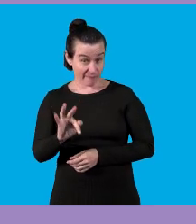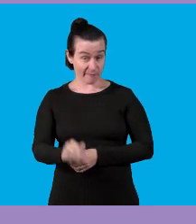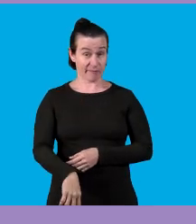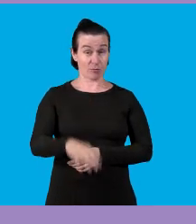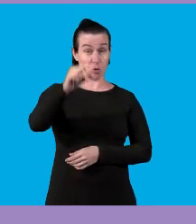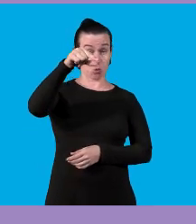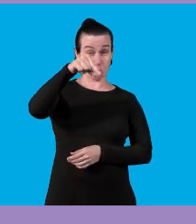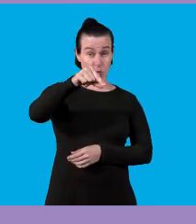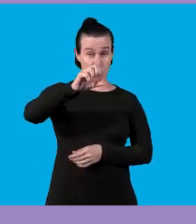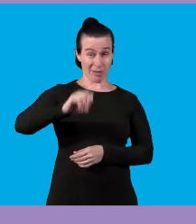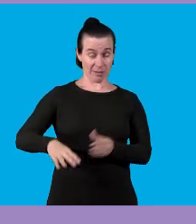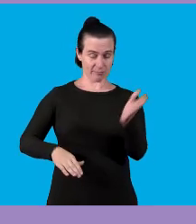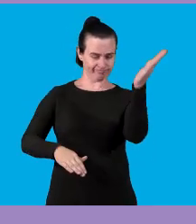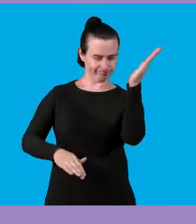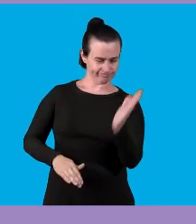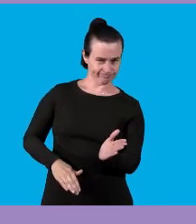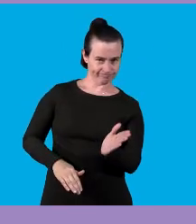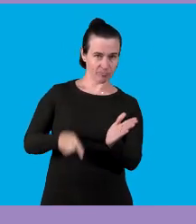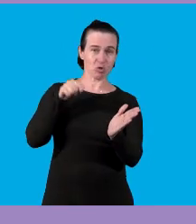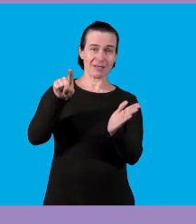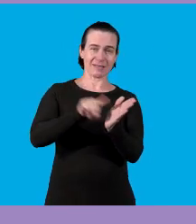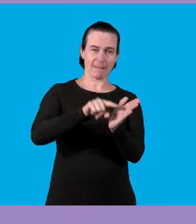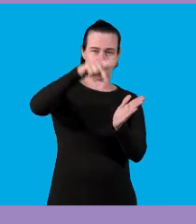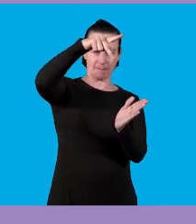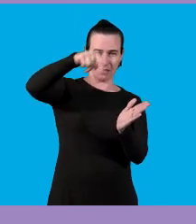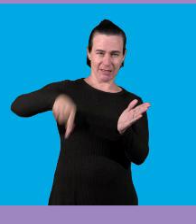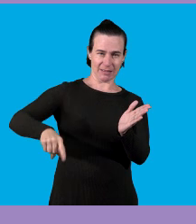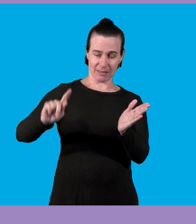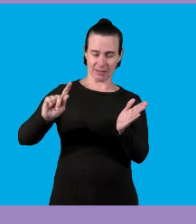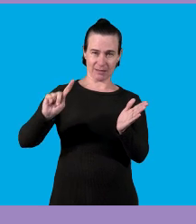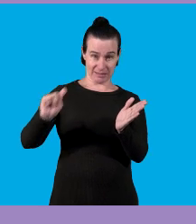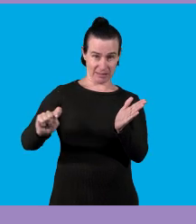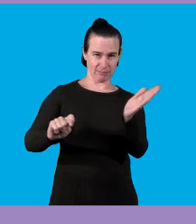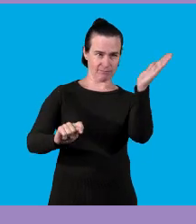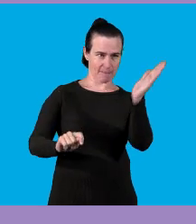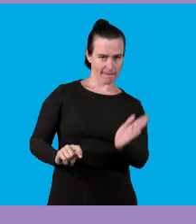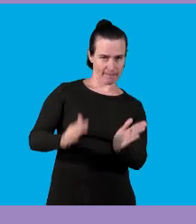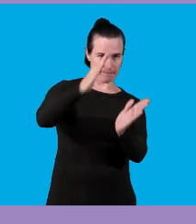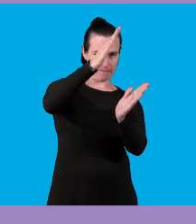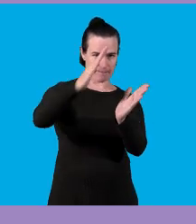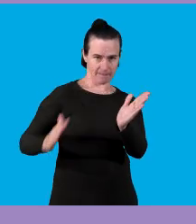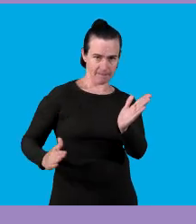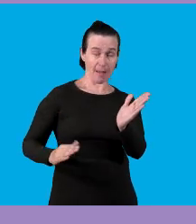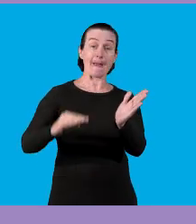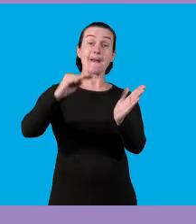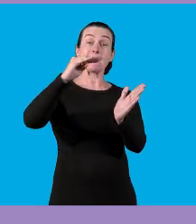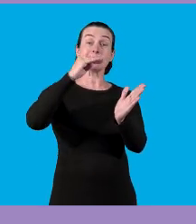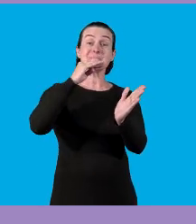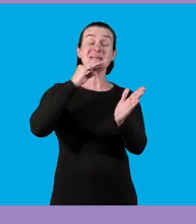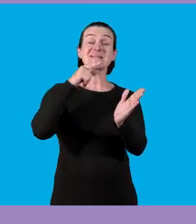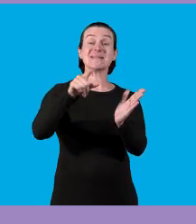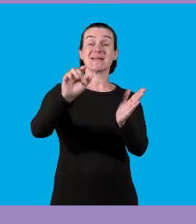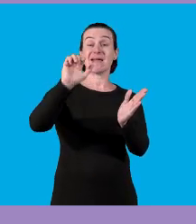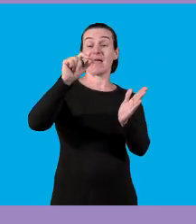if QS is parallel to PT, therefore the corresponding angles are going to be